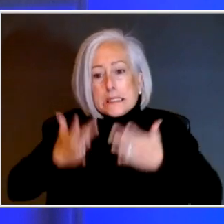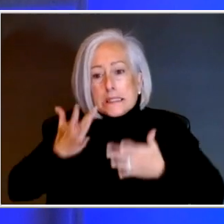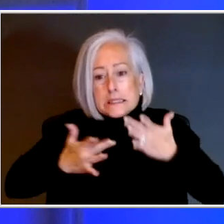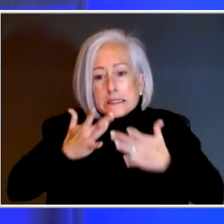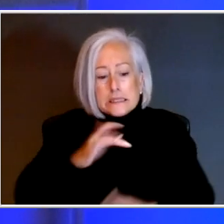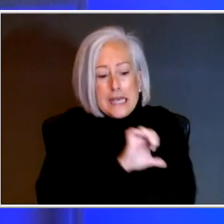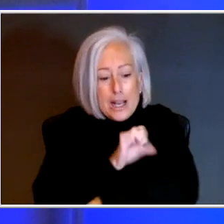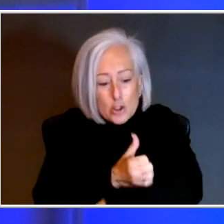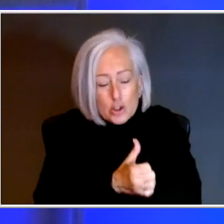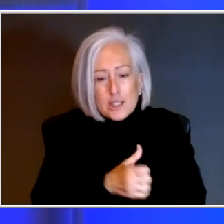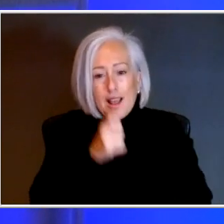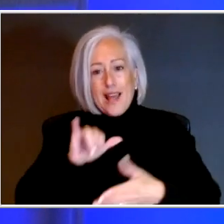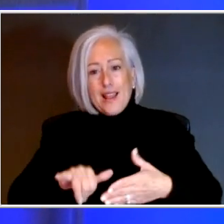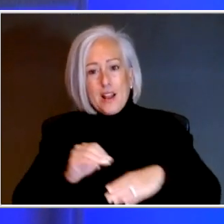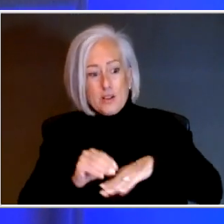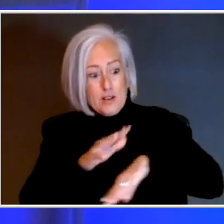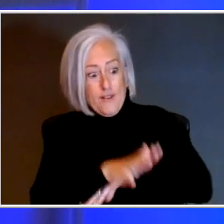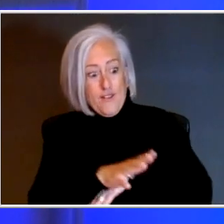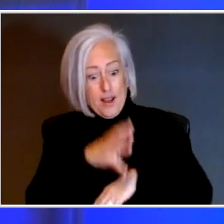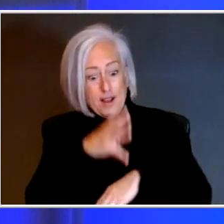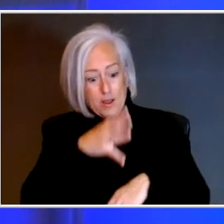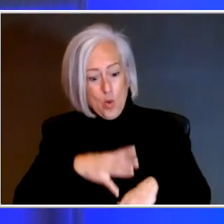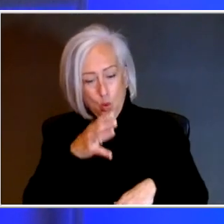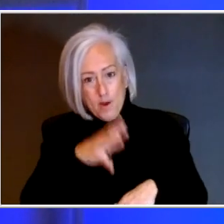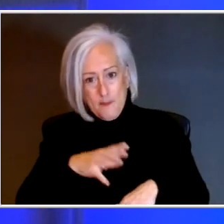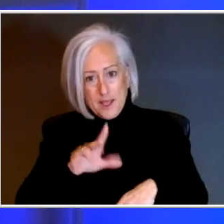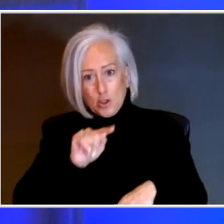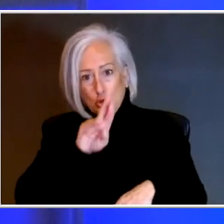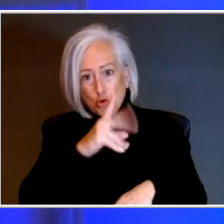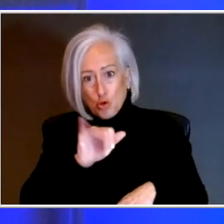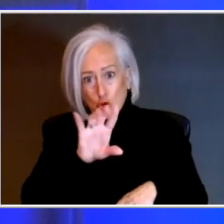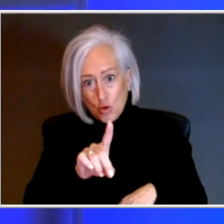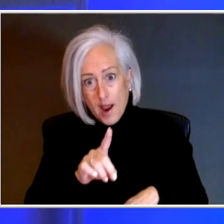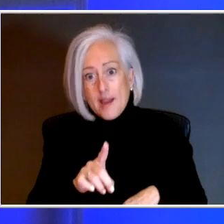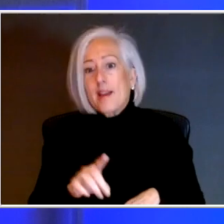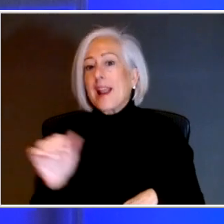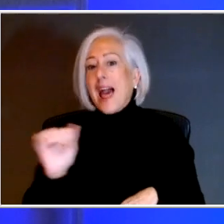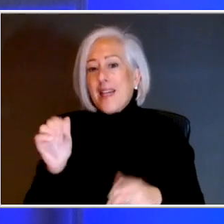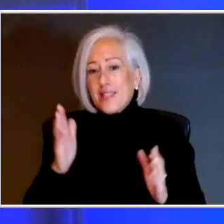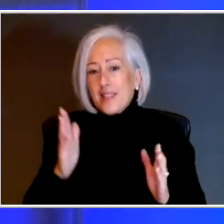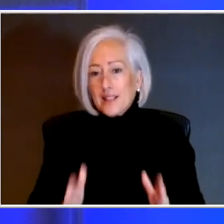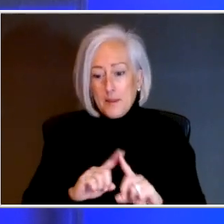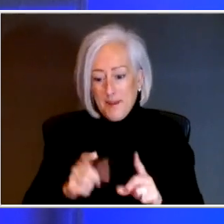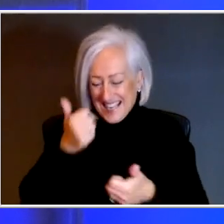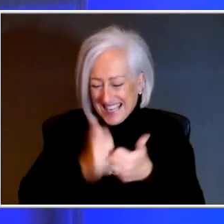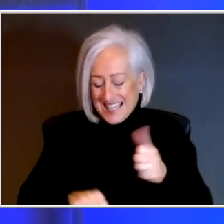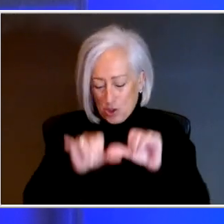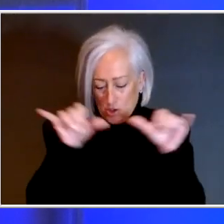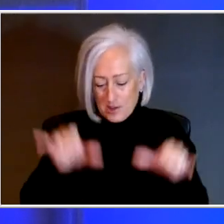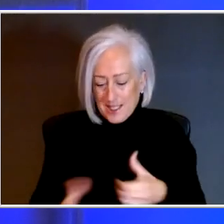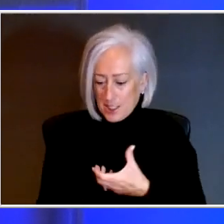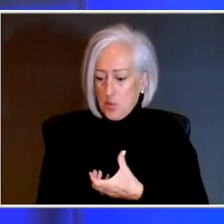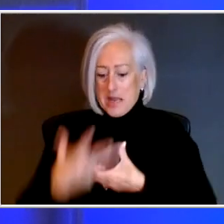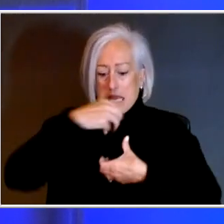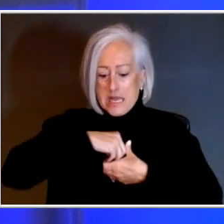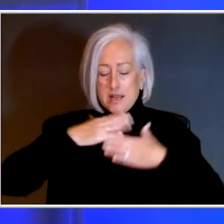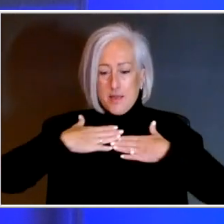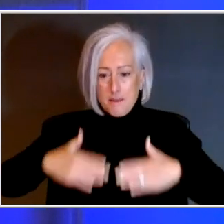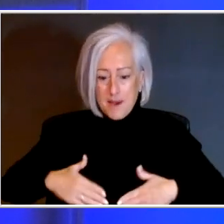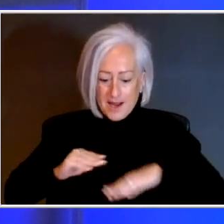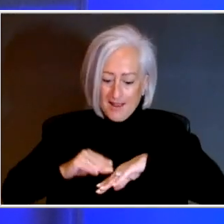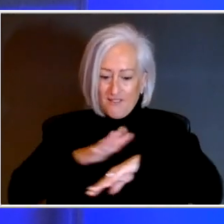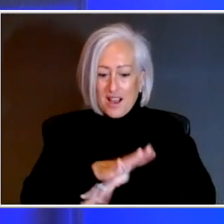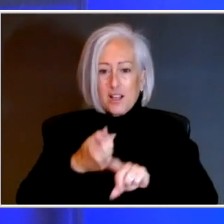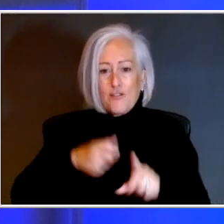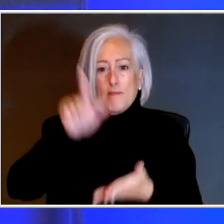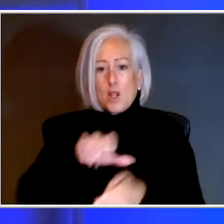the components of the female athlete triad. Every single physiologic system throughout the body is affected by this low energy state. And it's also a